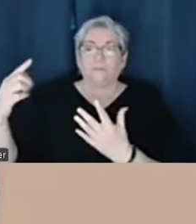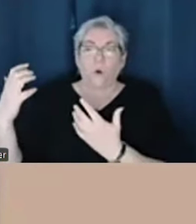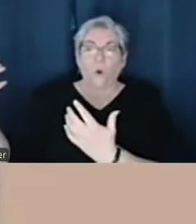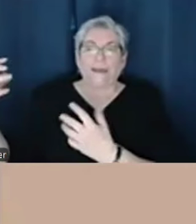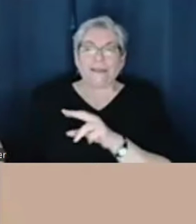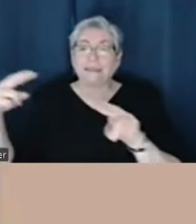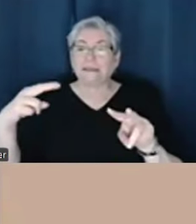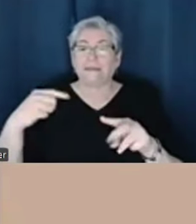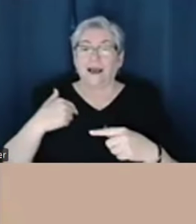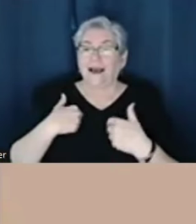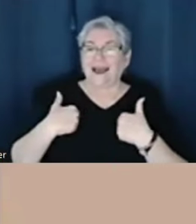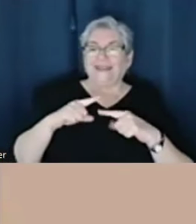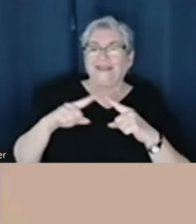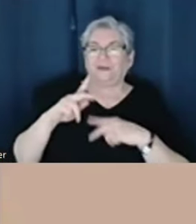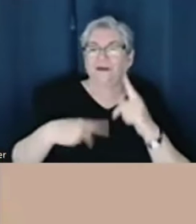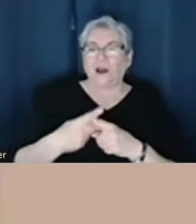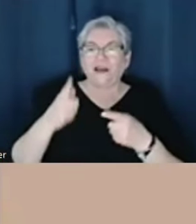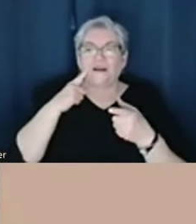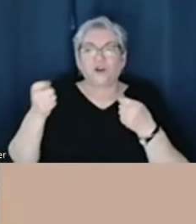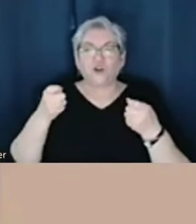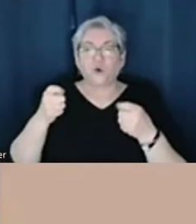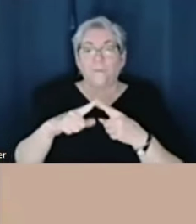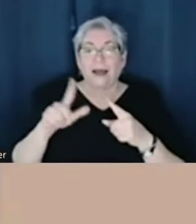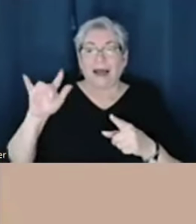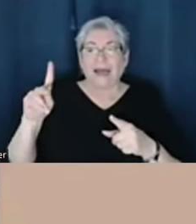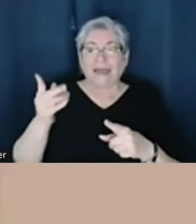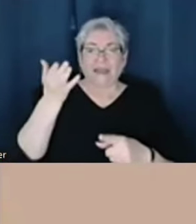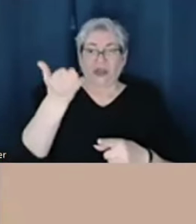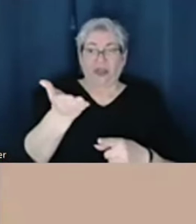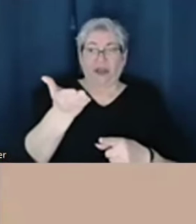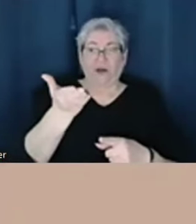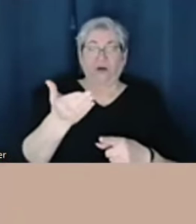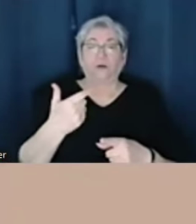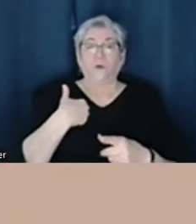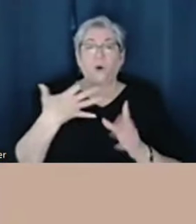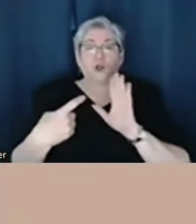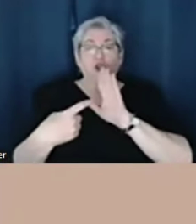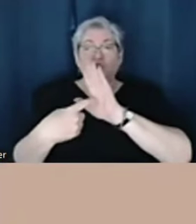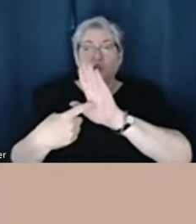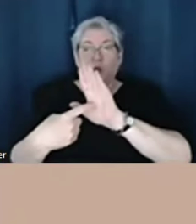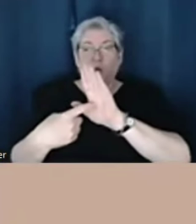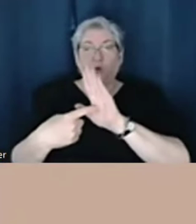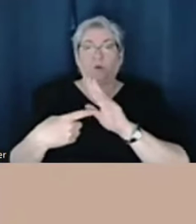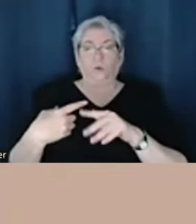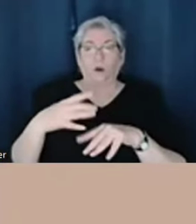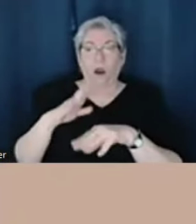administrative control. But the link is here, and I also want to show you online. If you go to